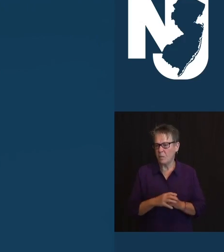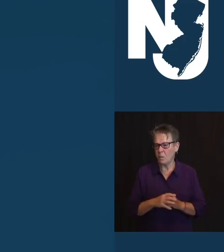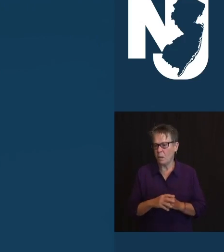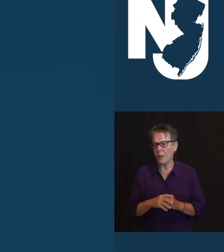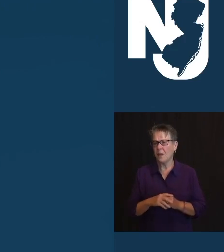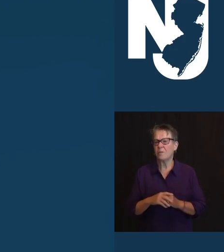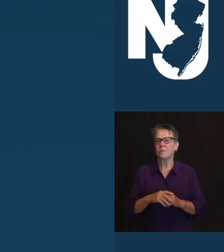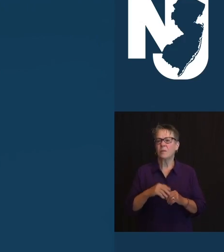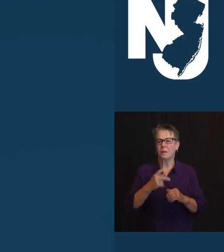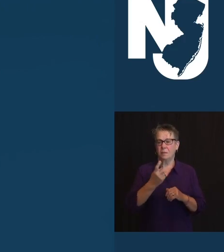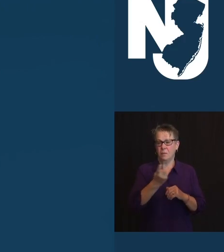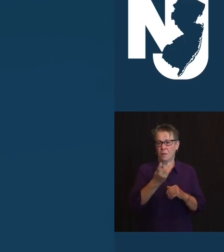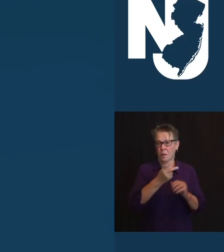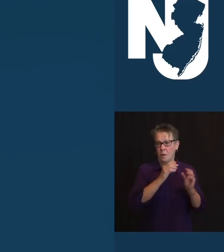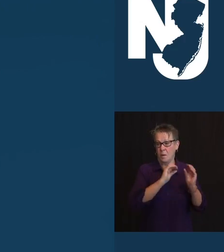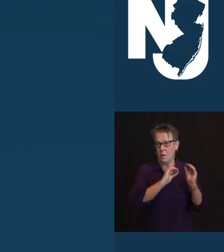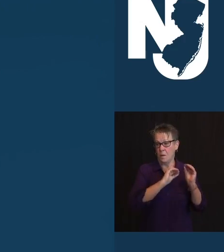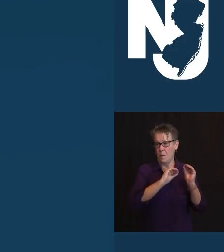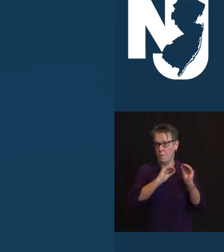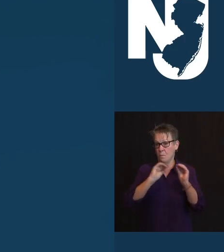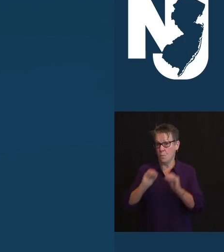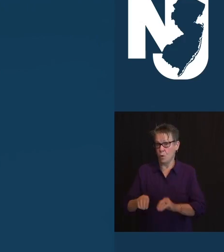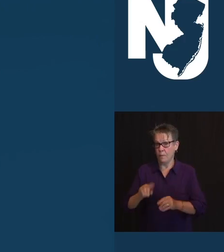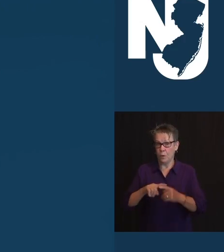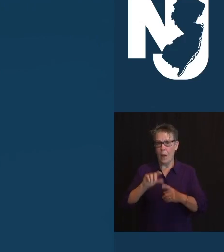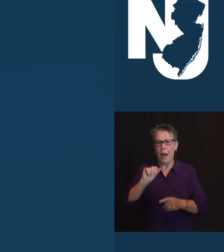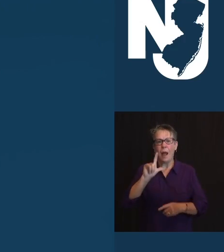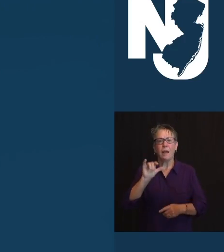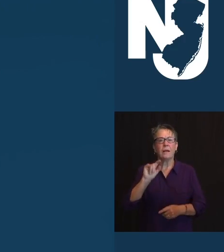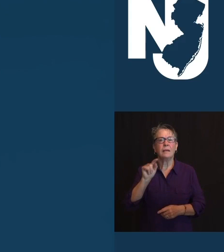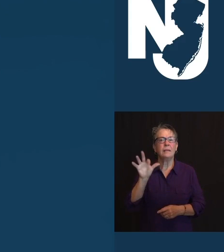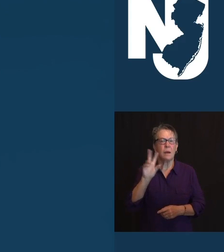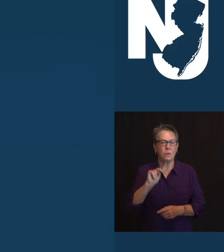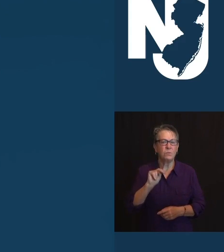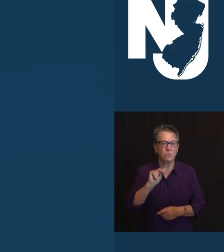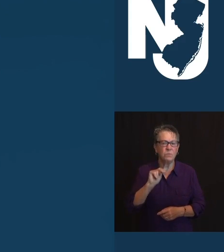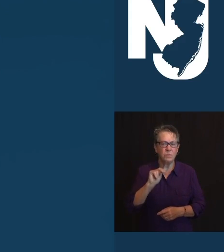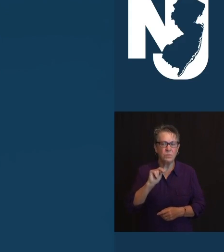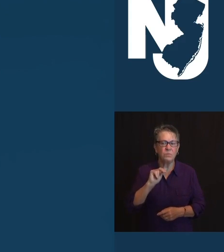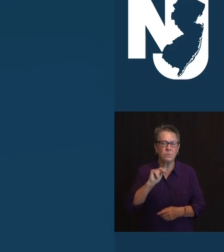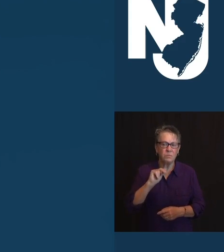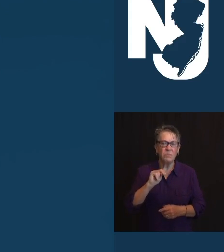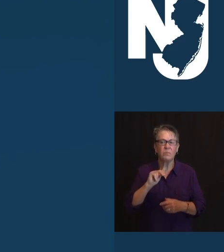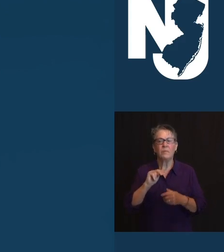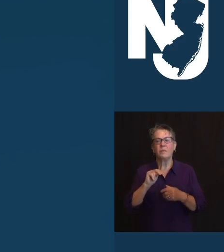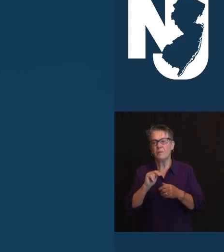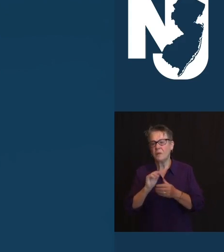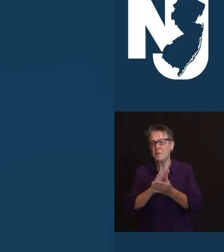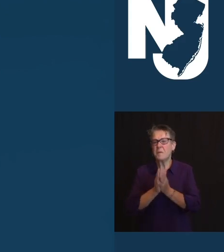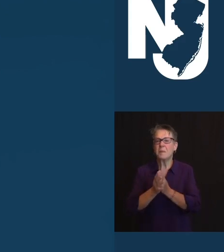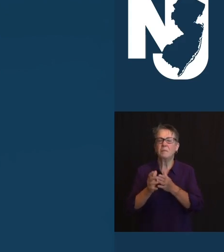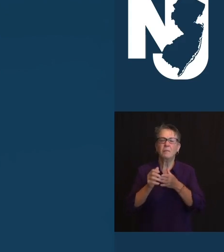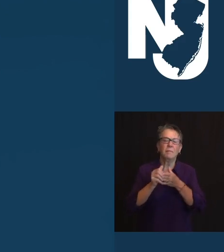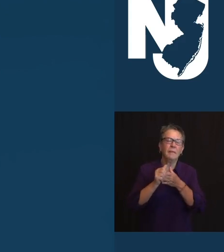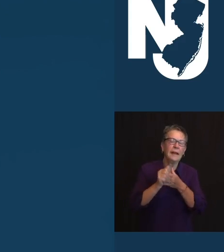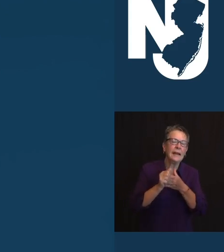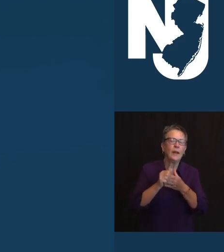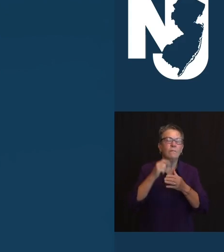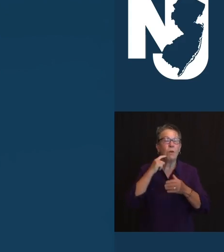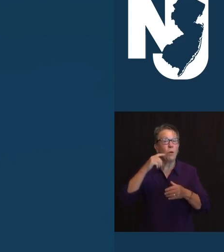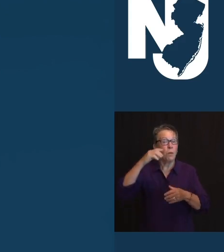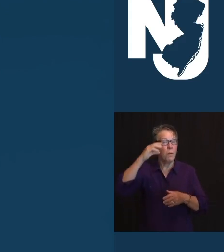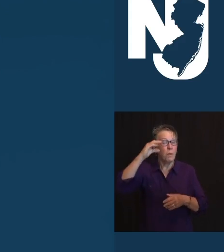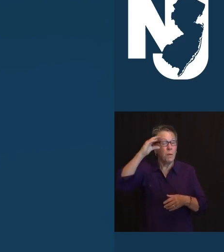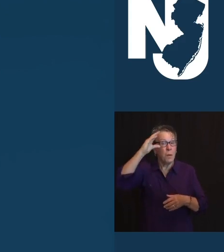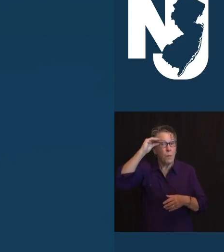Troop 252 and was an active parishioner of the Archer United Methodist Church. He founded Allendale's